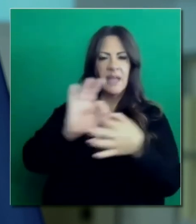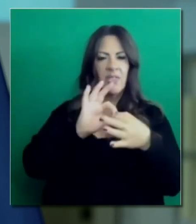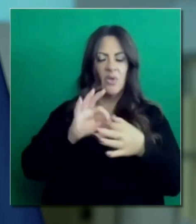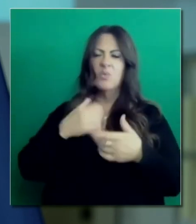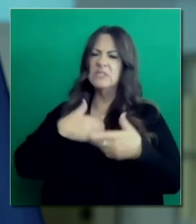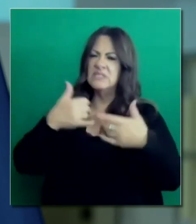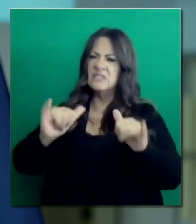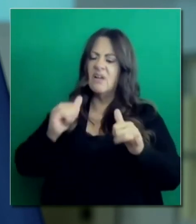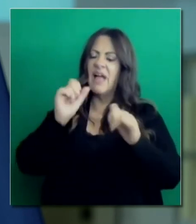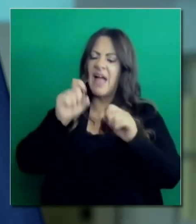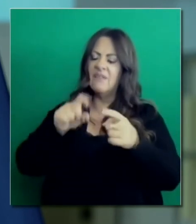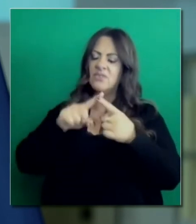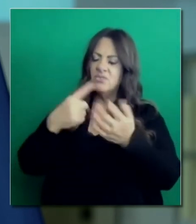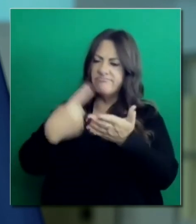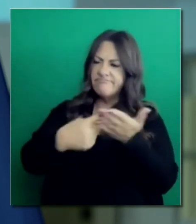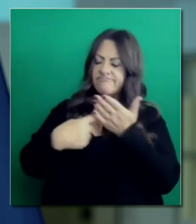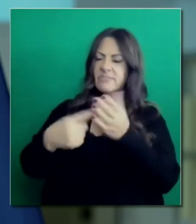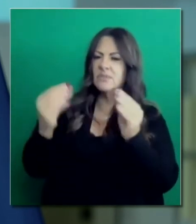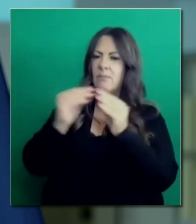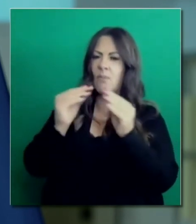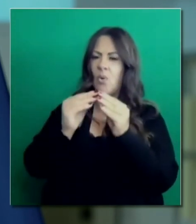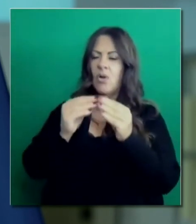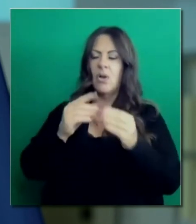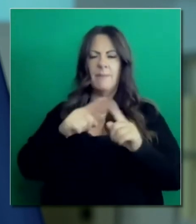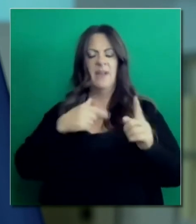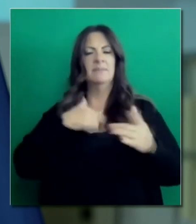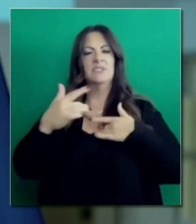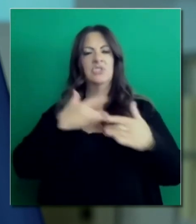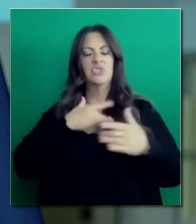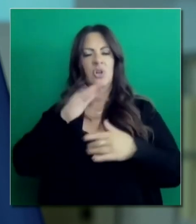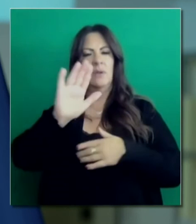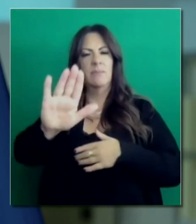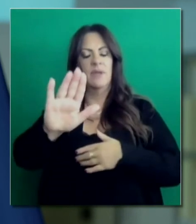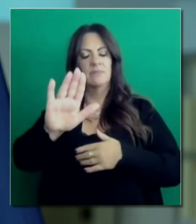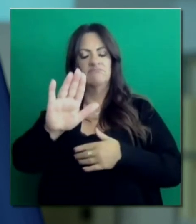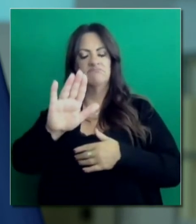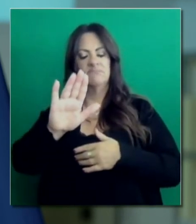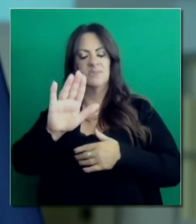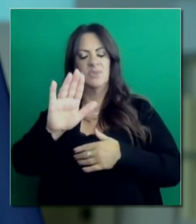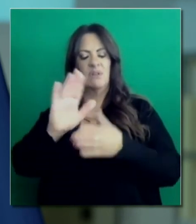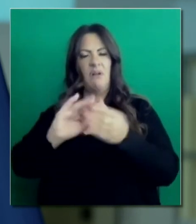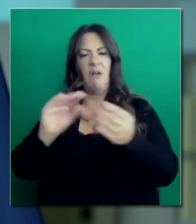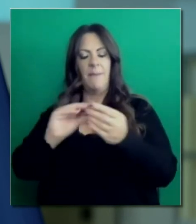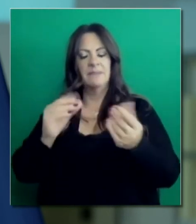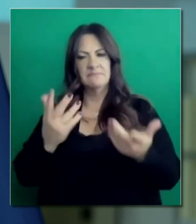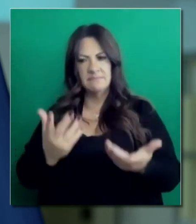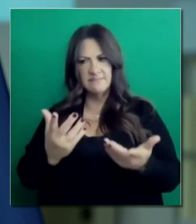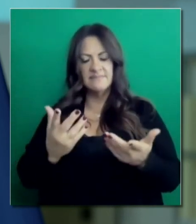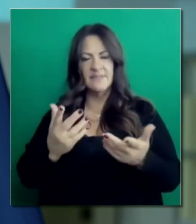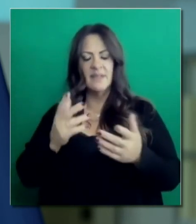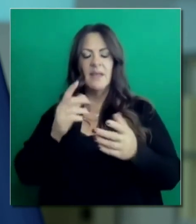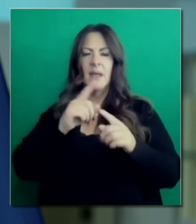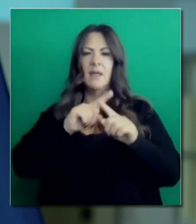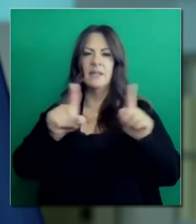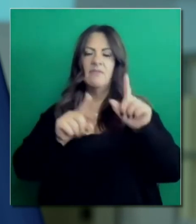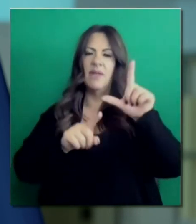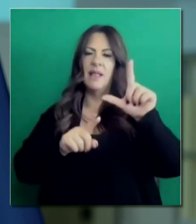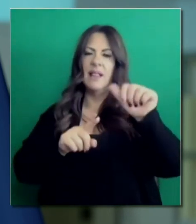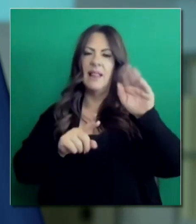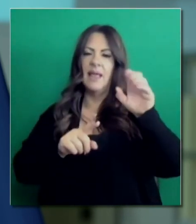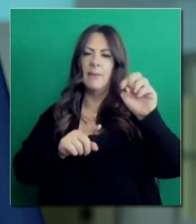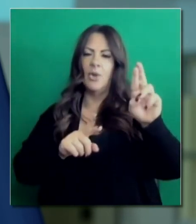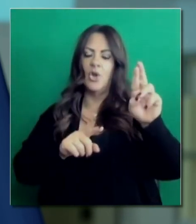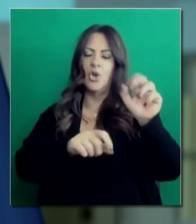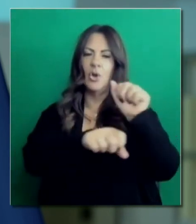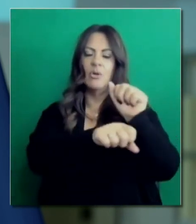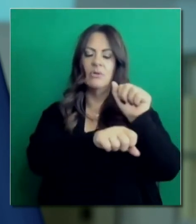familiar with the concerns that you raise. In fact, some leaders in the union that hopes to represent these workers reached